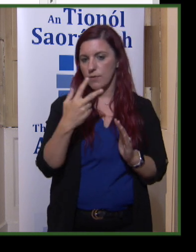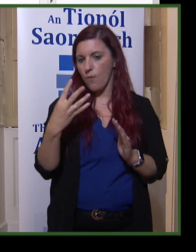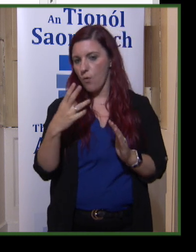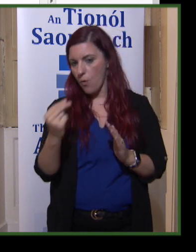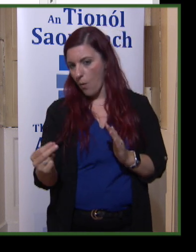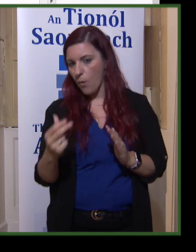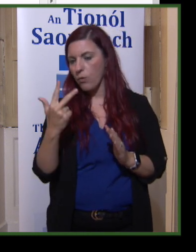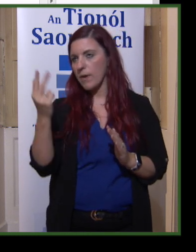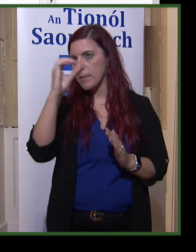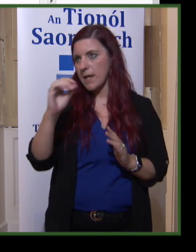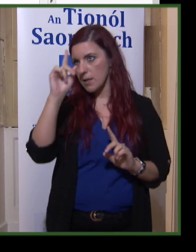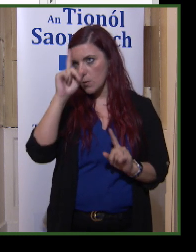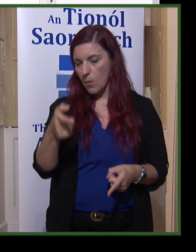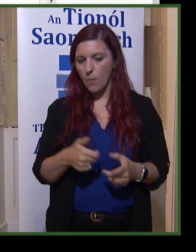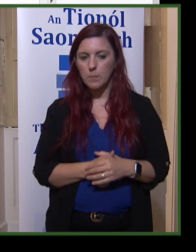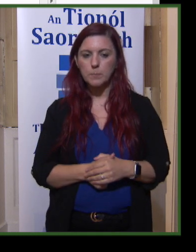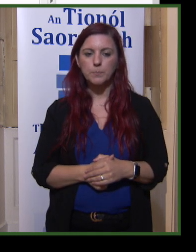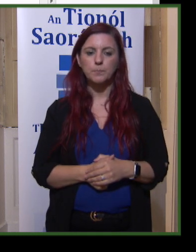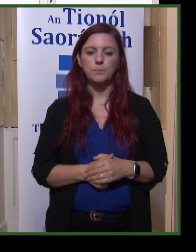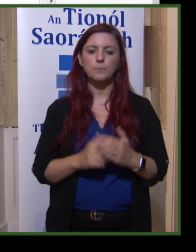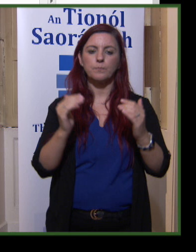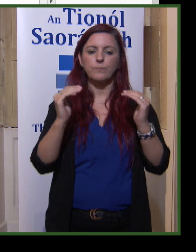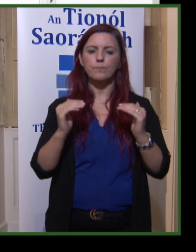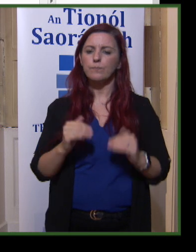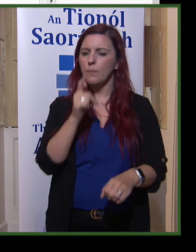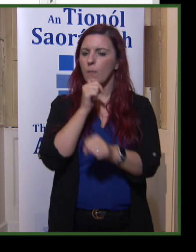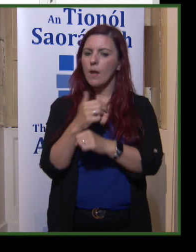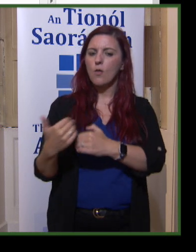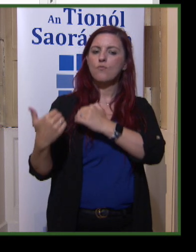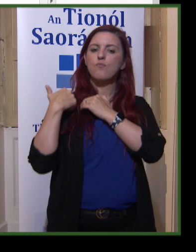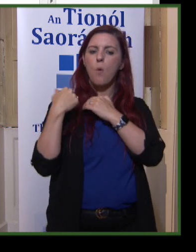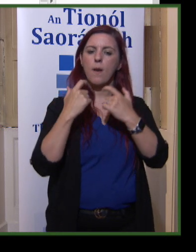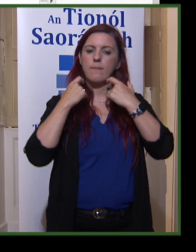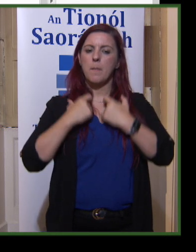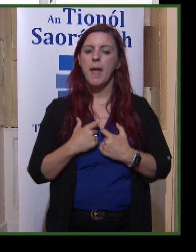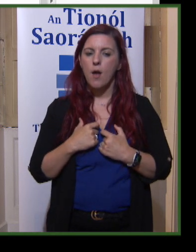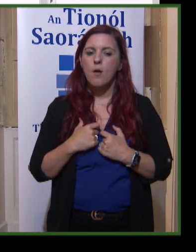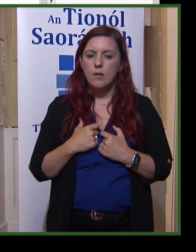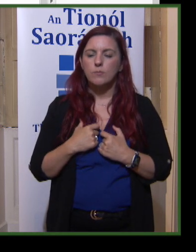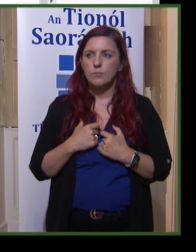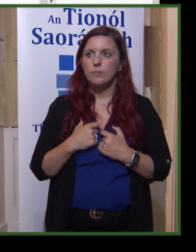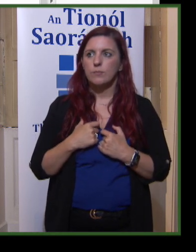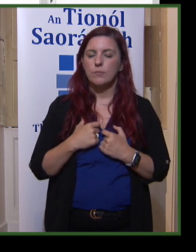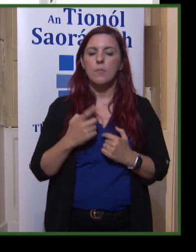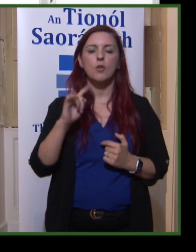and 3% said don't know. In terms of the role of the mayor, just that bit, James, thanks. The term of